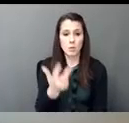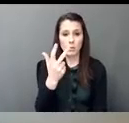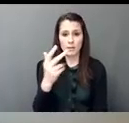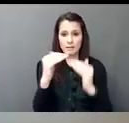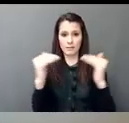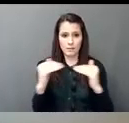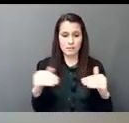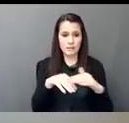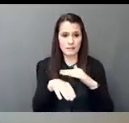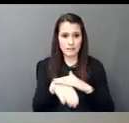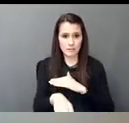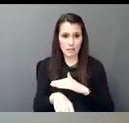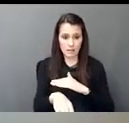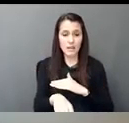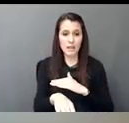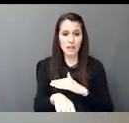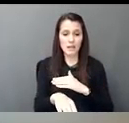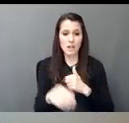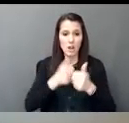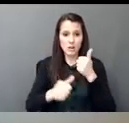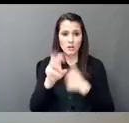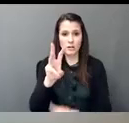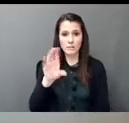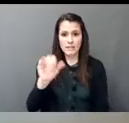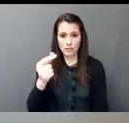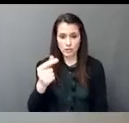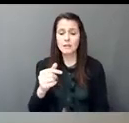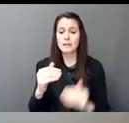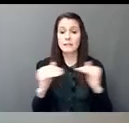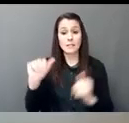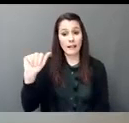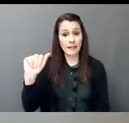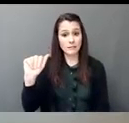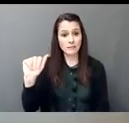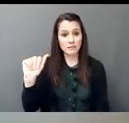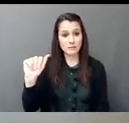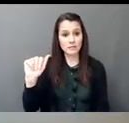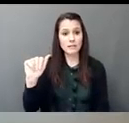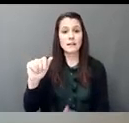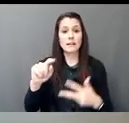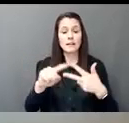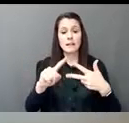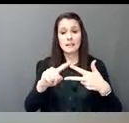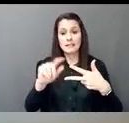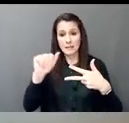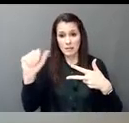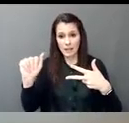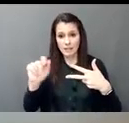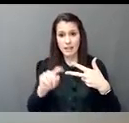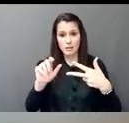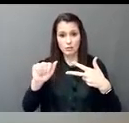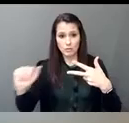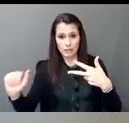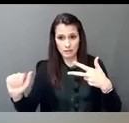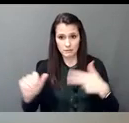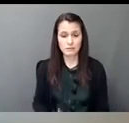accessibility ratings in WCAG: Level A, AA, and AAA.